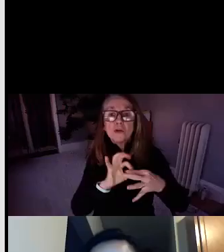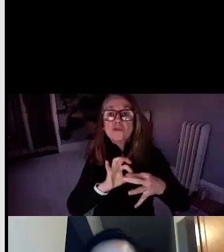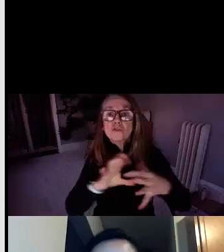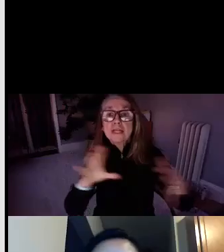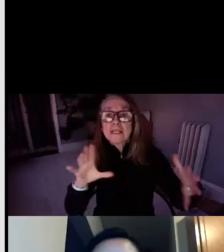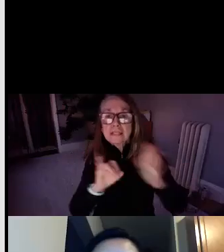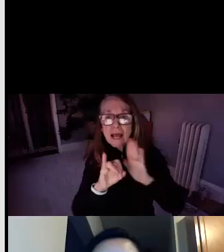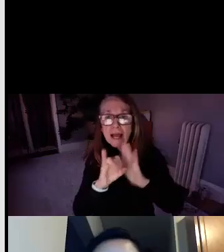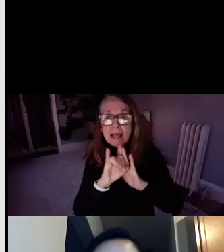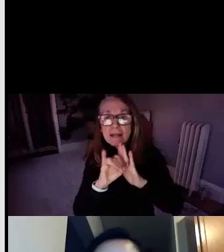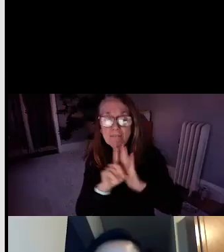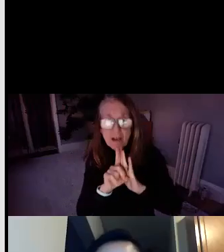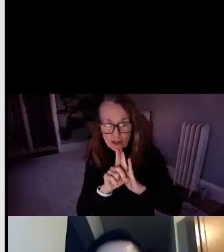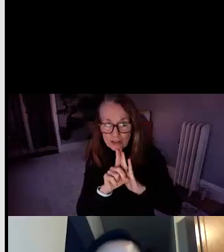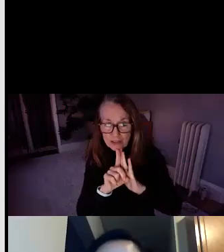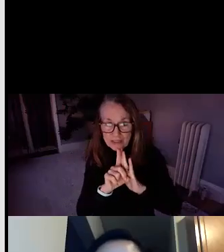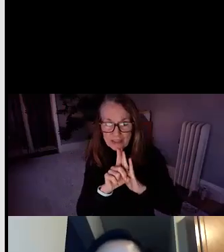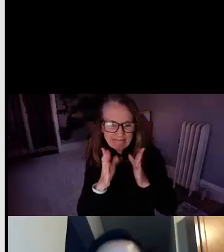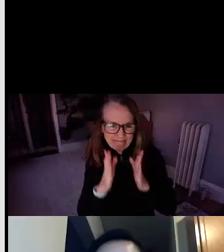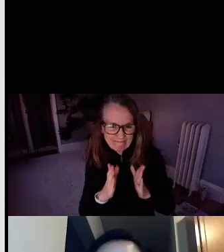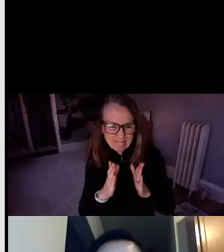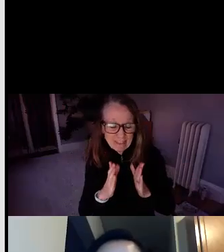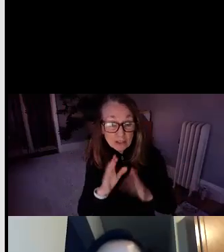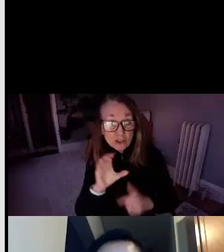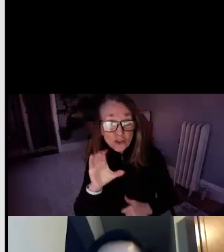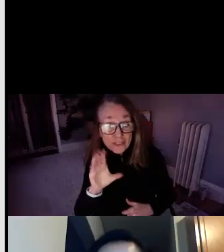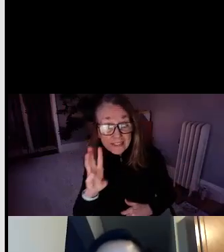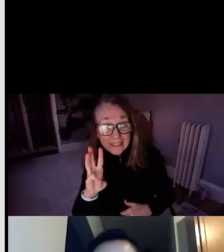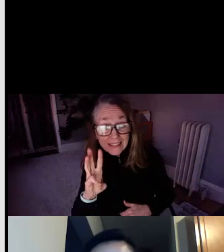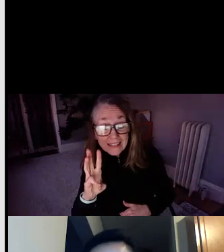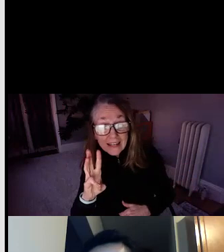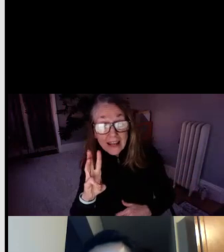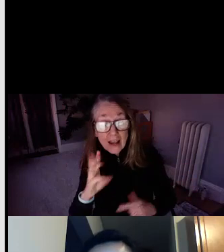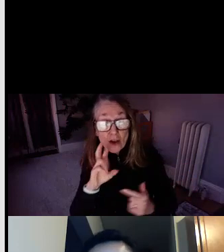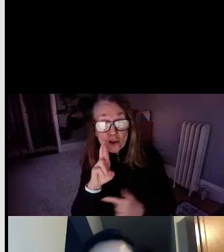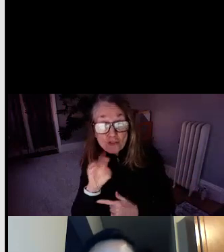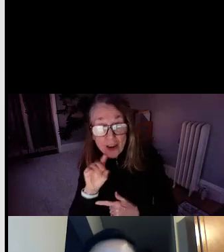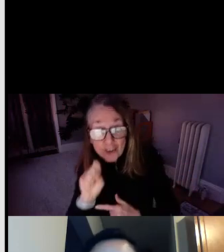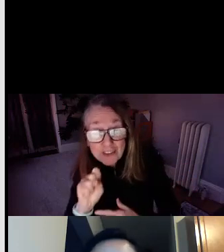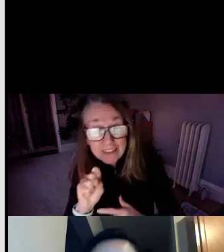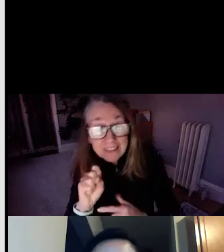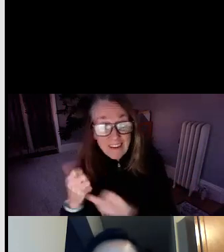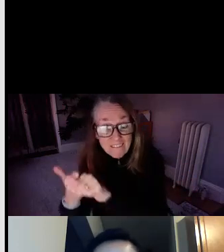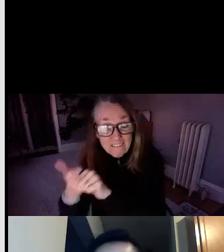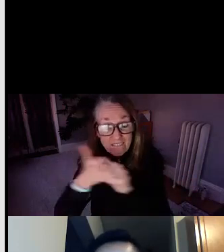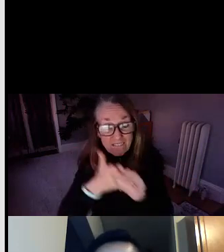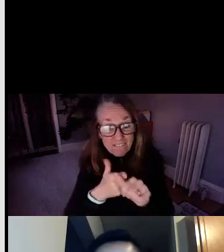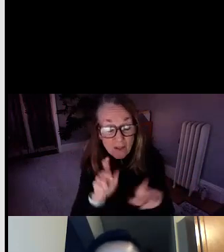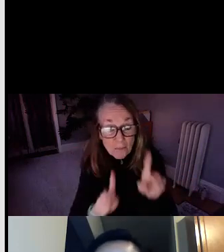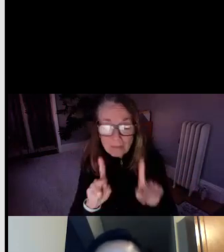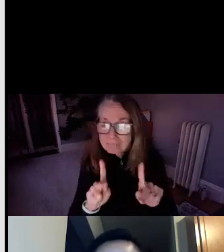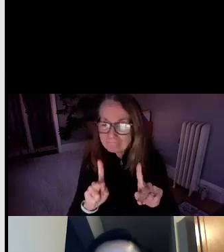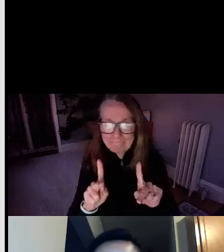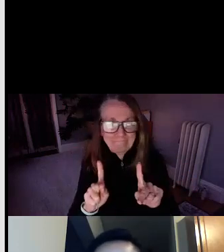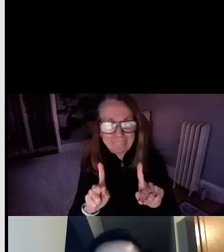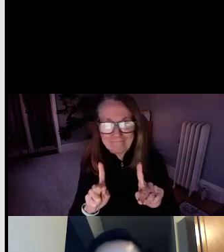identifiers. So Christine, to your point about having records follow folks, we would not be in a position